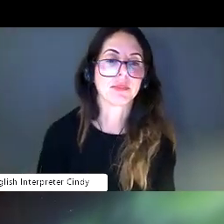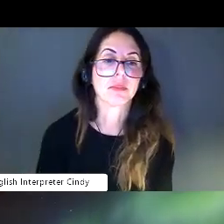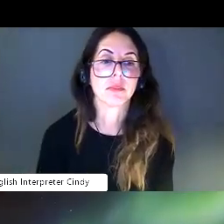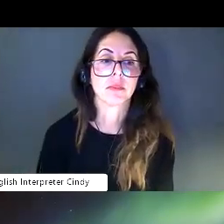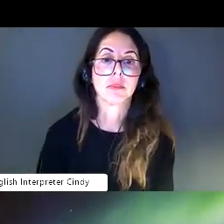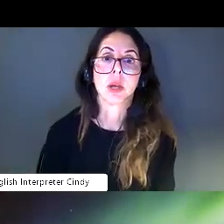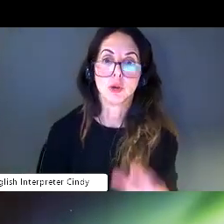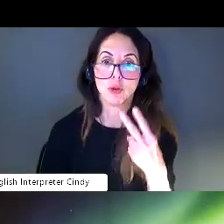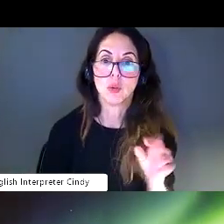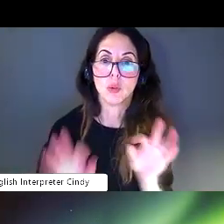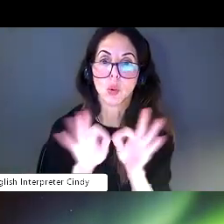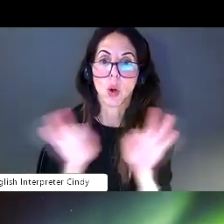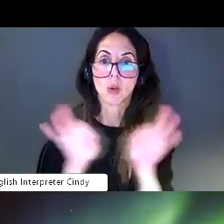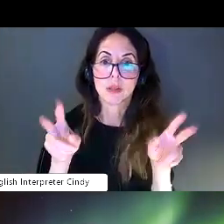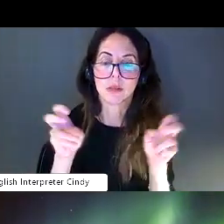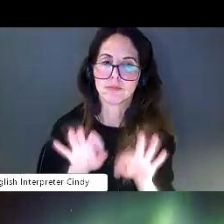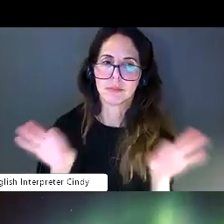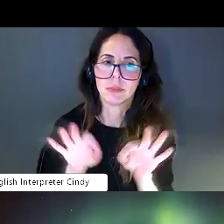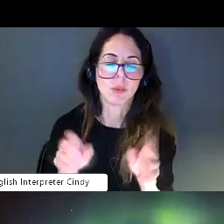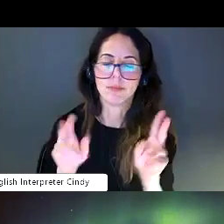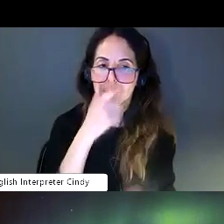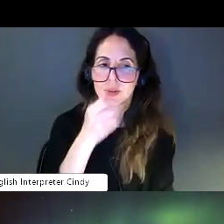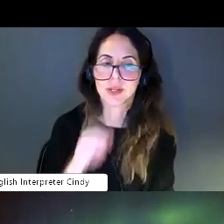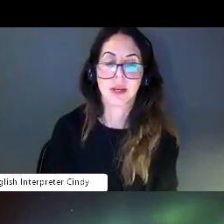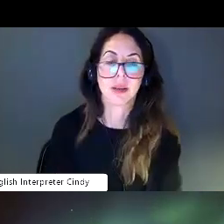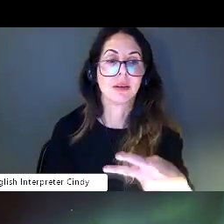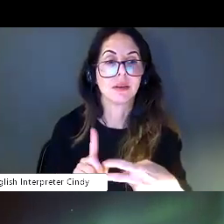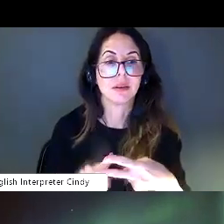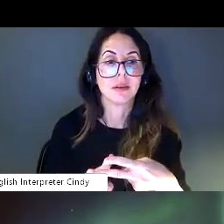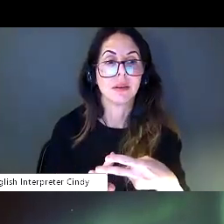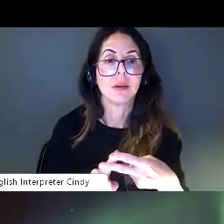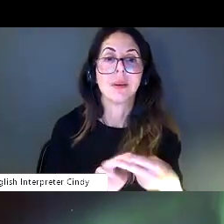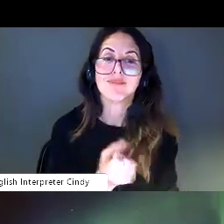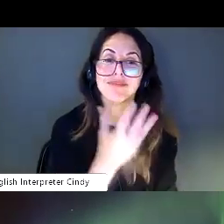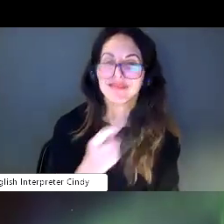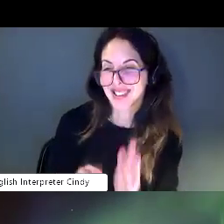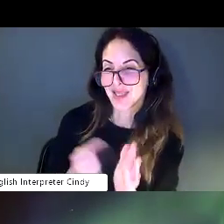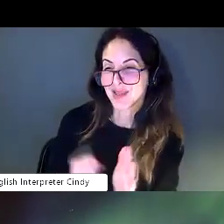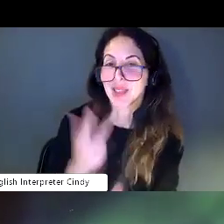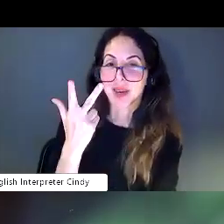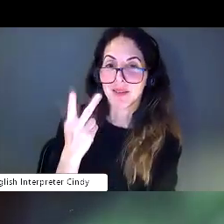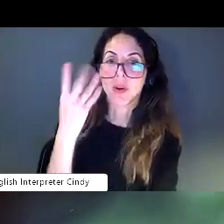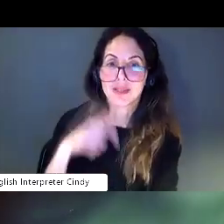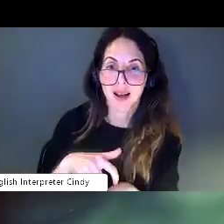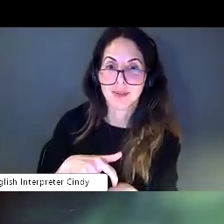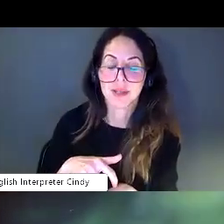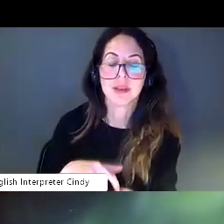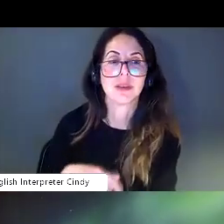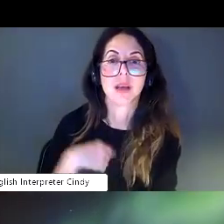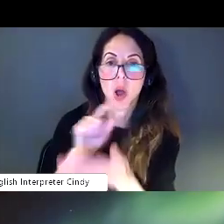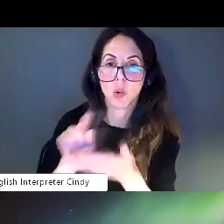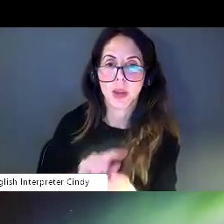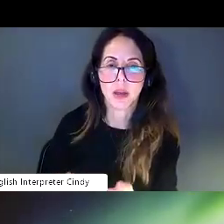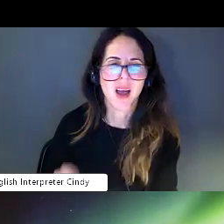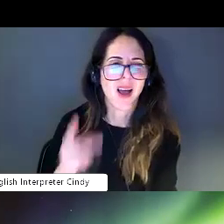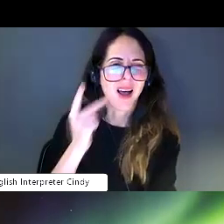from participants. So one participant mentioned, sometimes 3 or 4 times a week when I'm on my shift, abuse of elderly, people